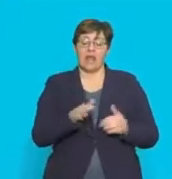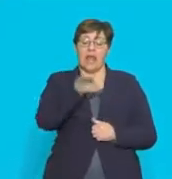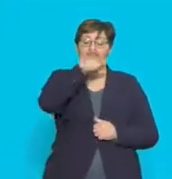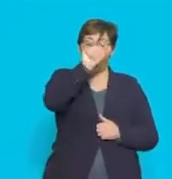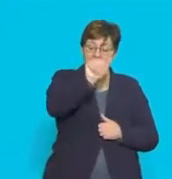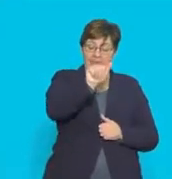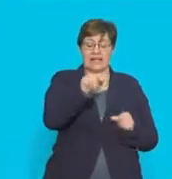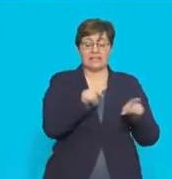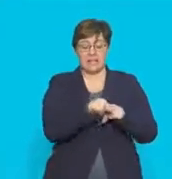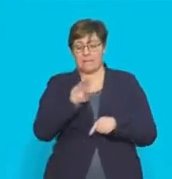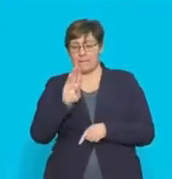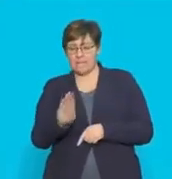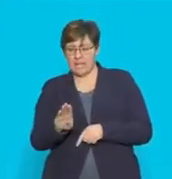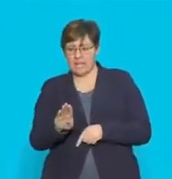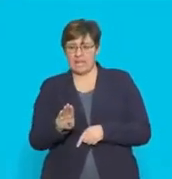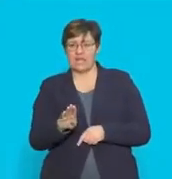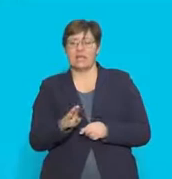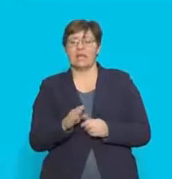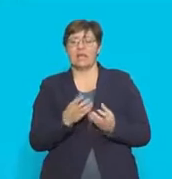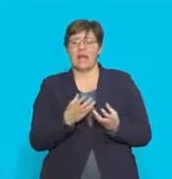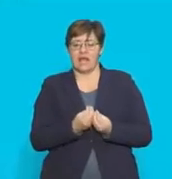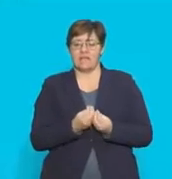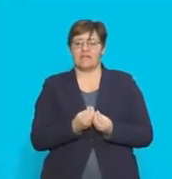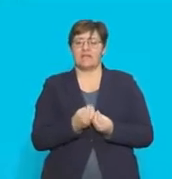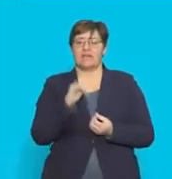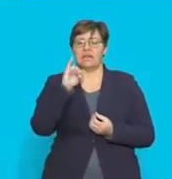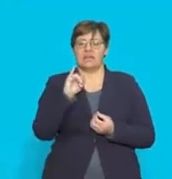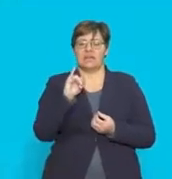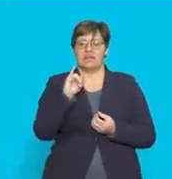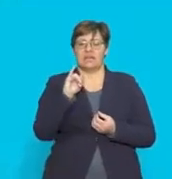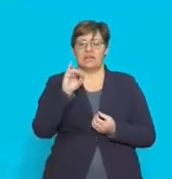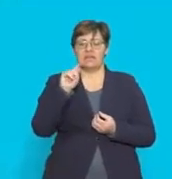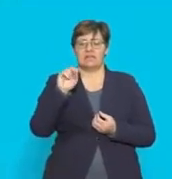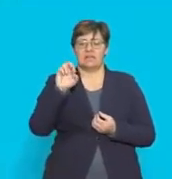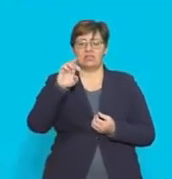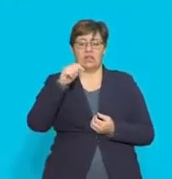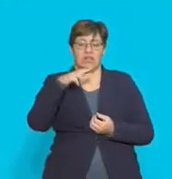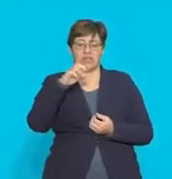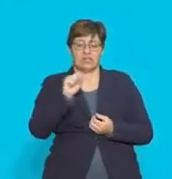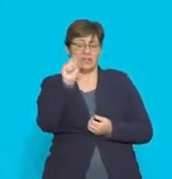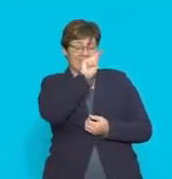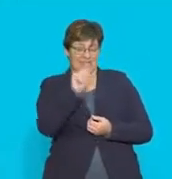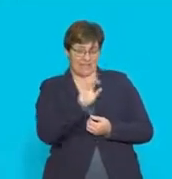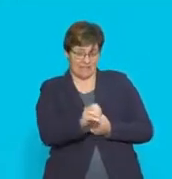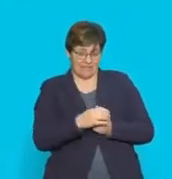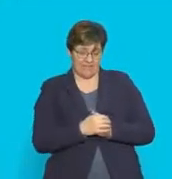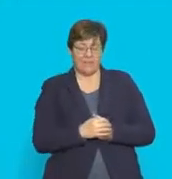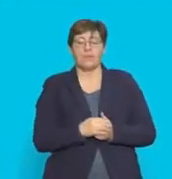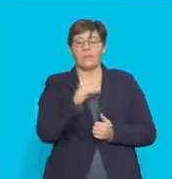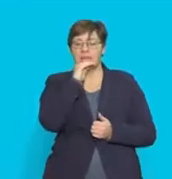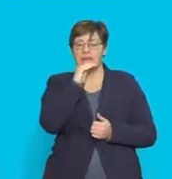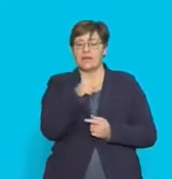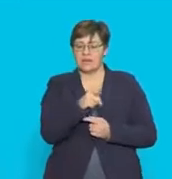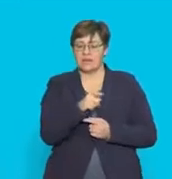are integers and B is not equals to 0, right? Meaning if they are integers, it means they are